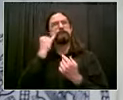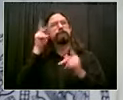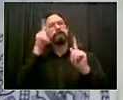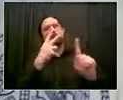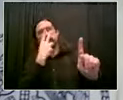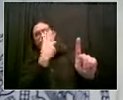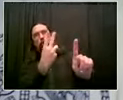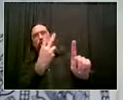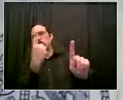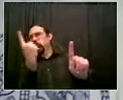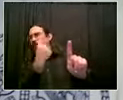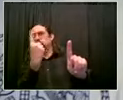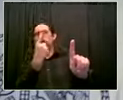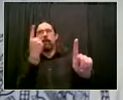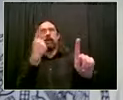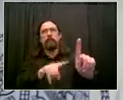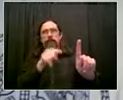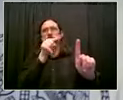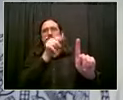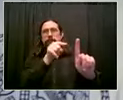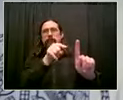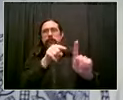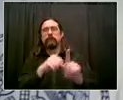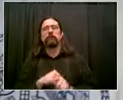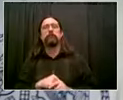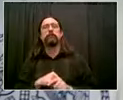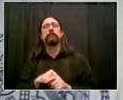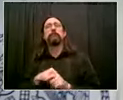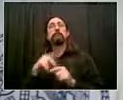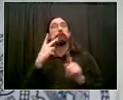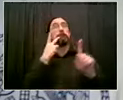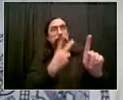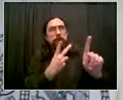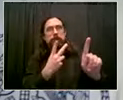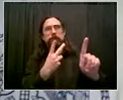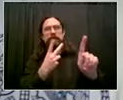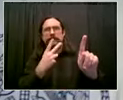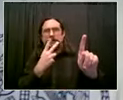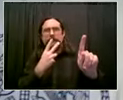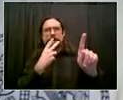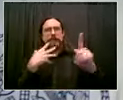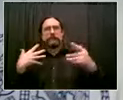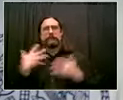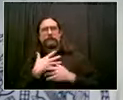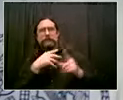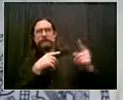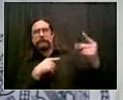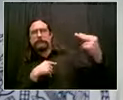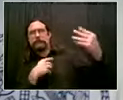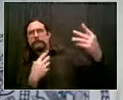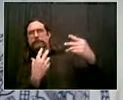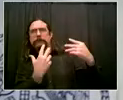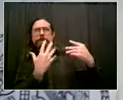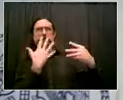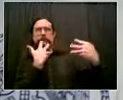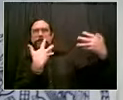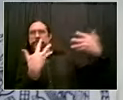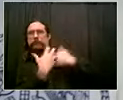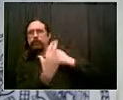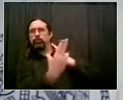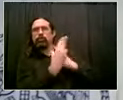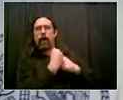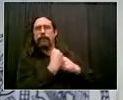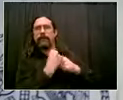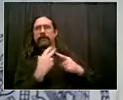reconnect the police department communities. We need to get the comfort and the relationship and the discussion going that neighborhood policing helped create for six